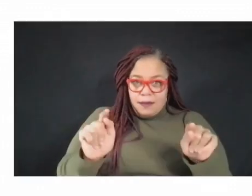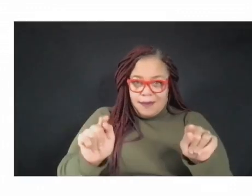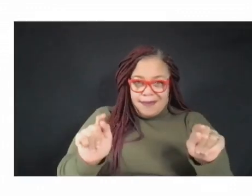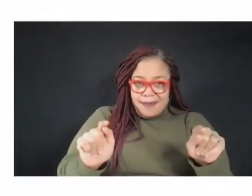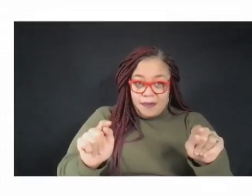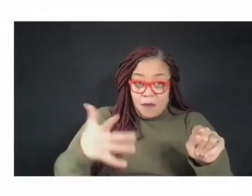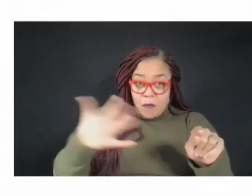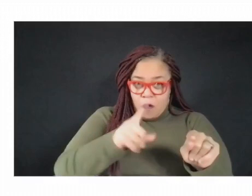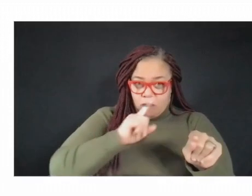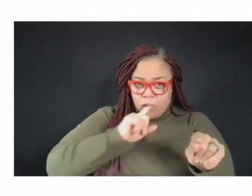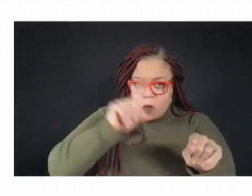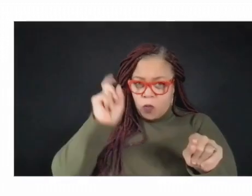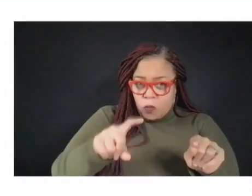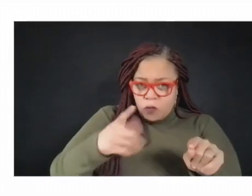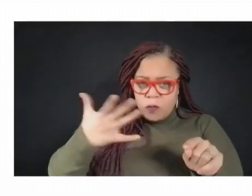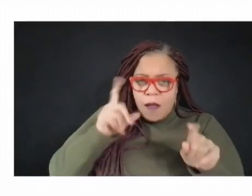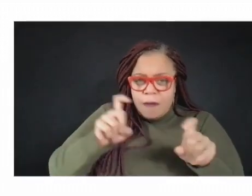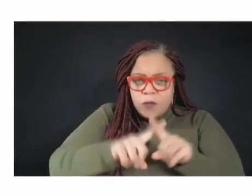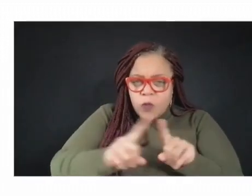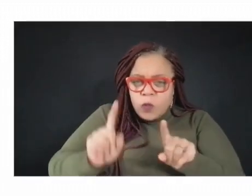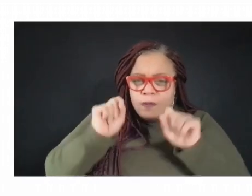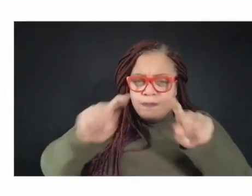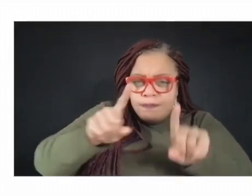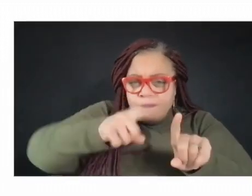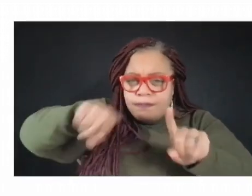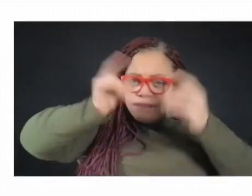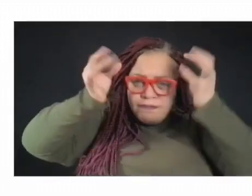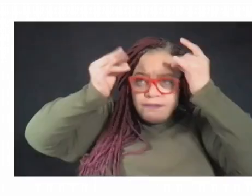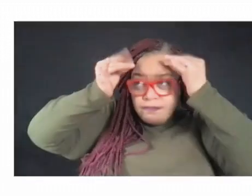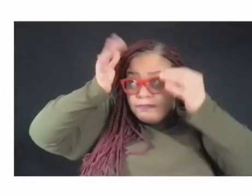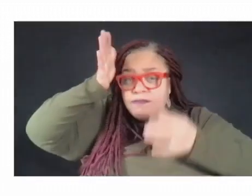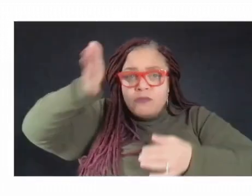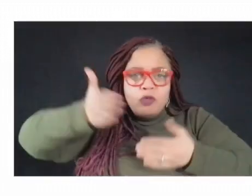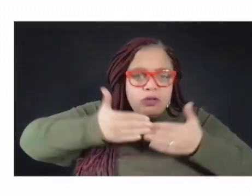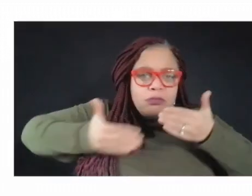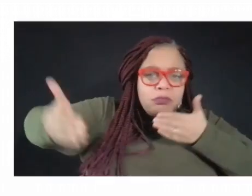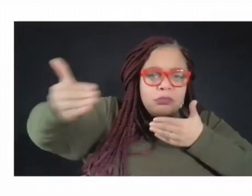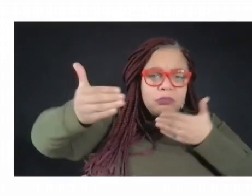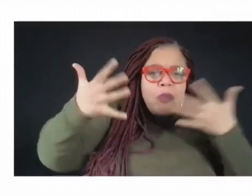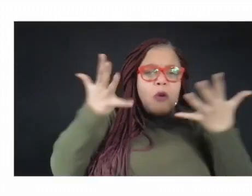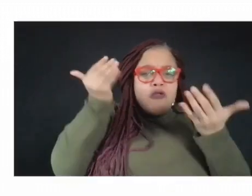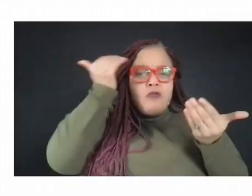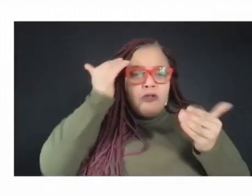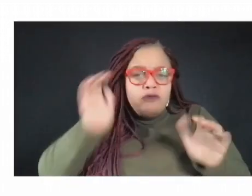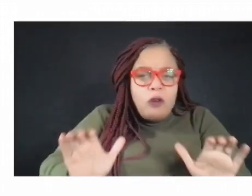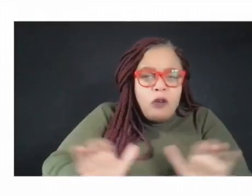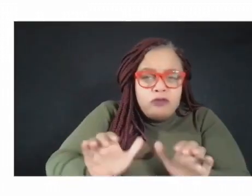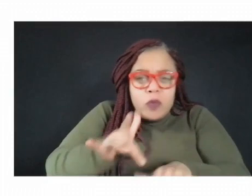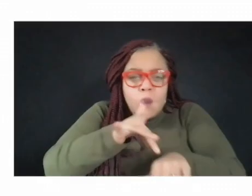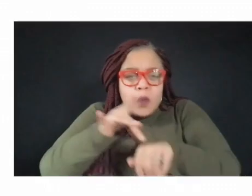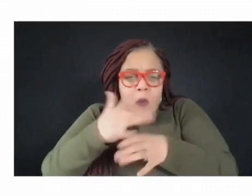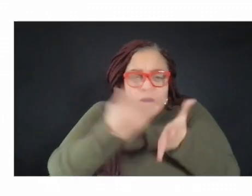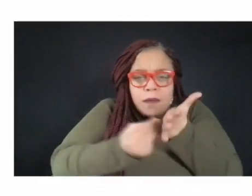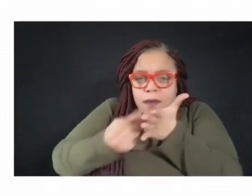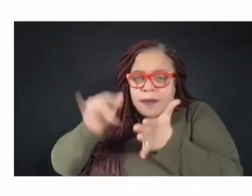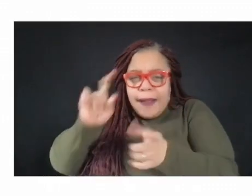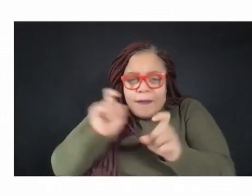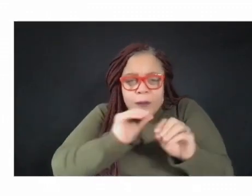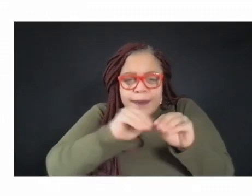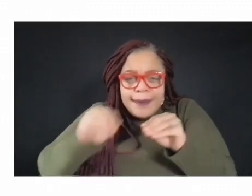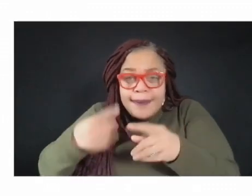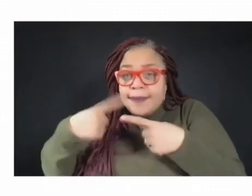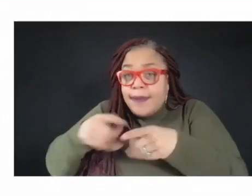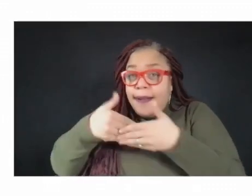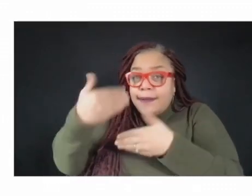are the knowledge, action, and resource gaps that need to be filled over the next 4 years? And 4 years, there's an element of sort of arbitrariness there